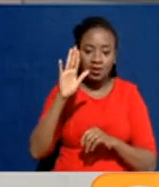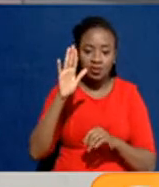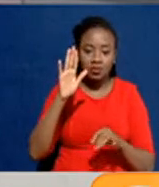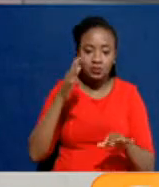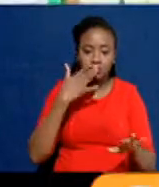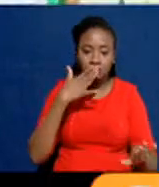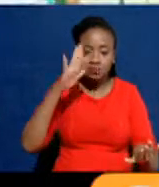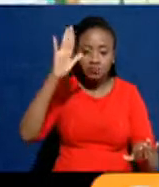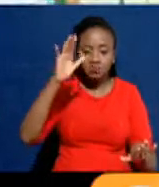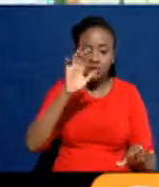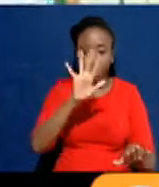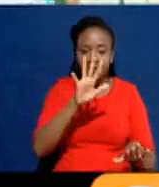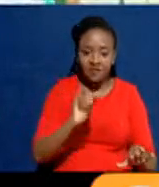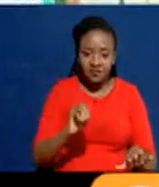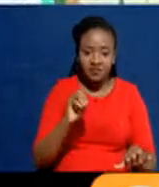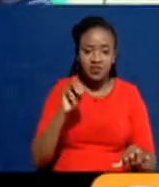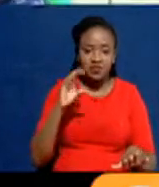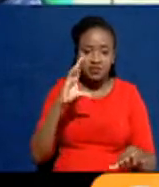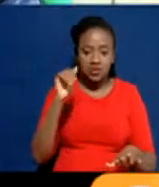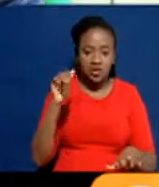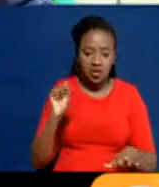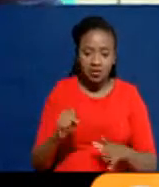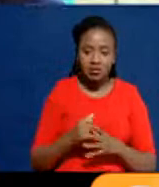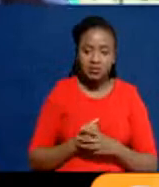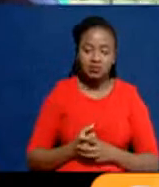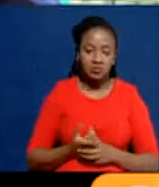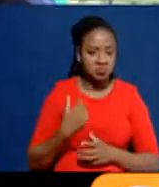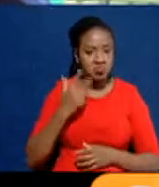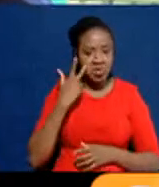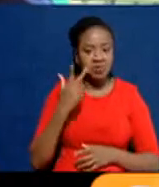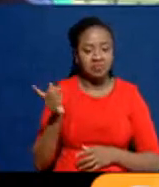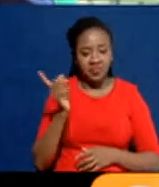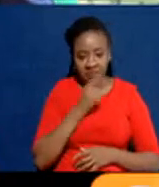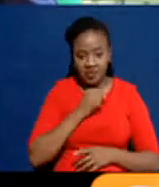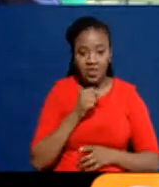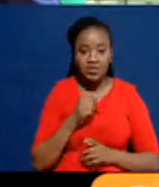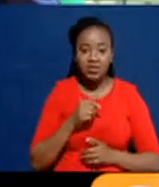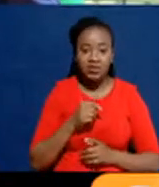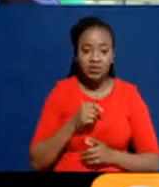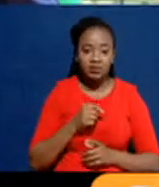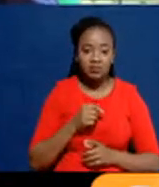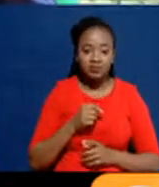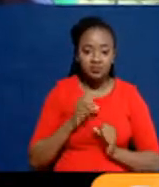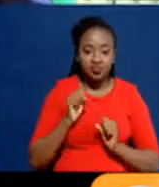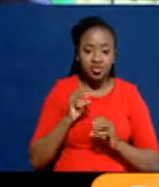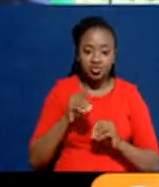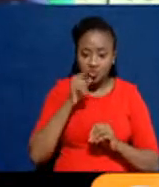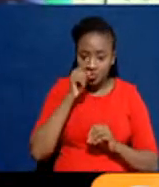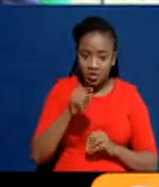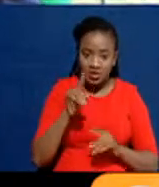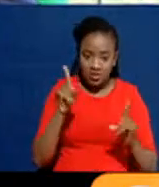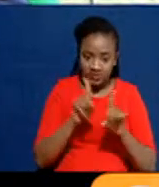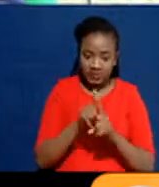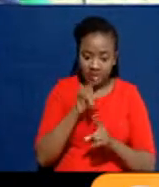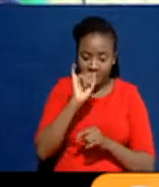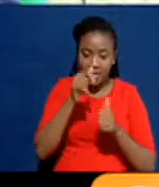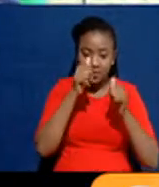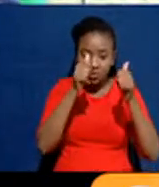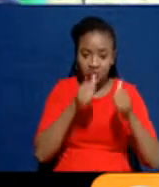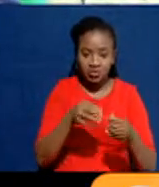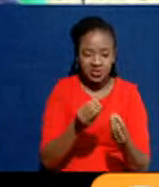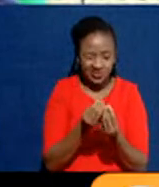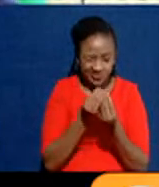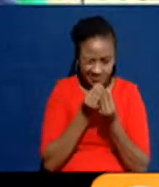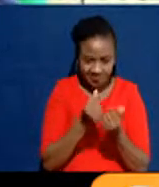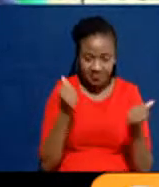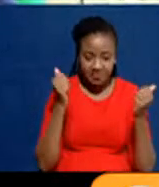50 And the Gazette people notice, into the office. So what they did is to also quash that notice and